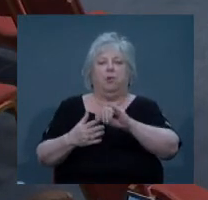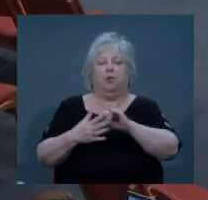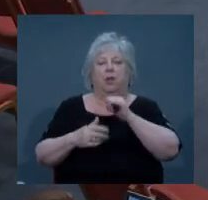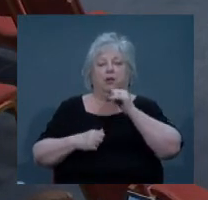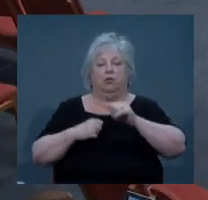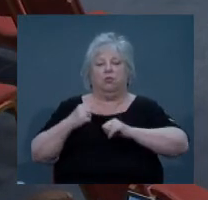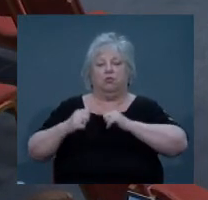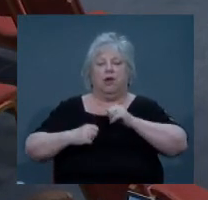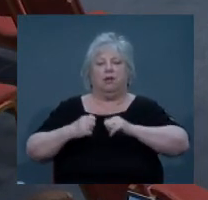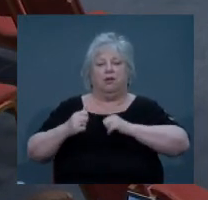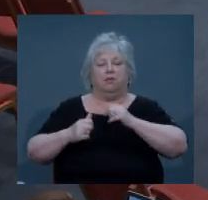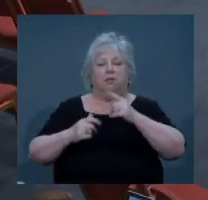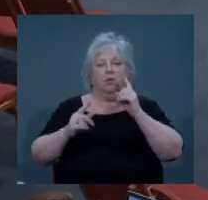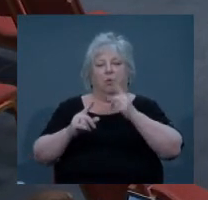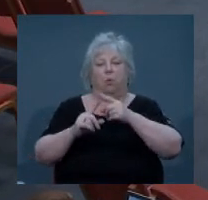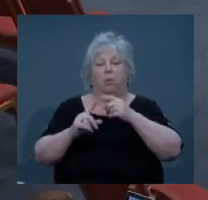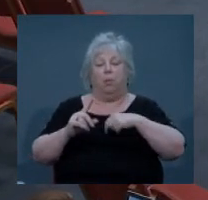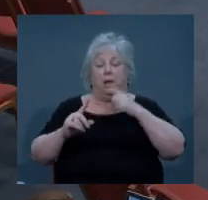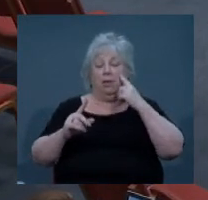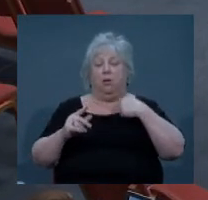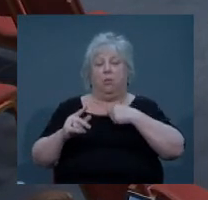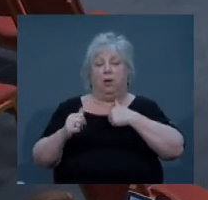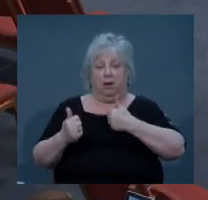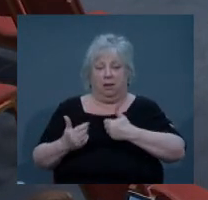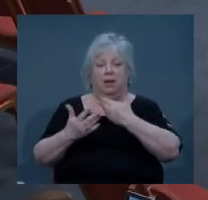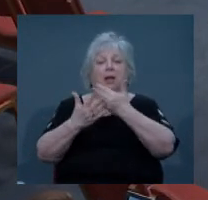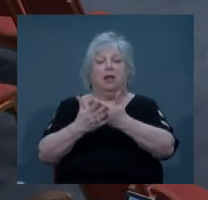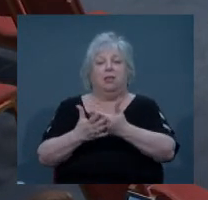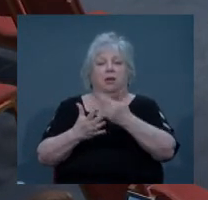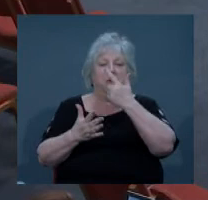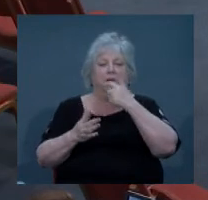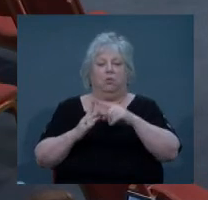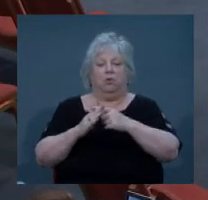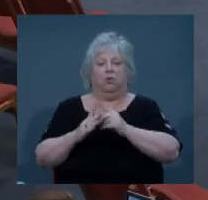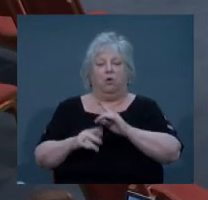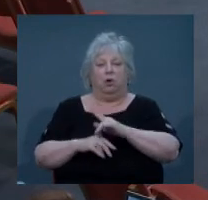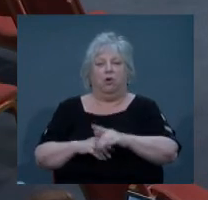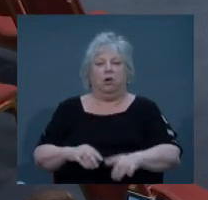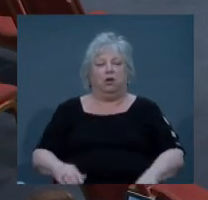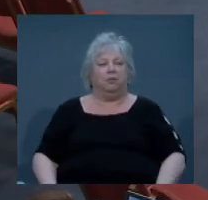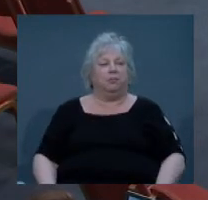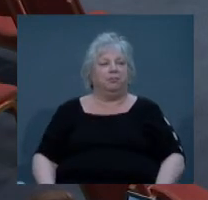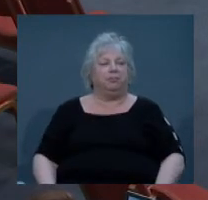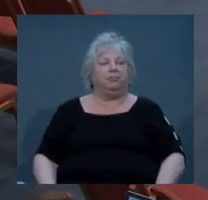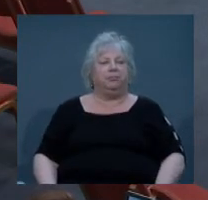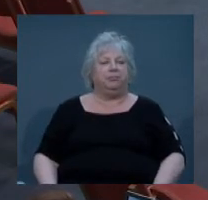there since we're starting early, or until December. Thank you, Mayor.